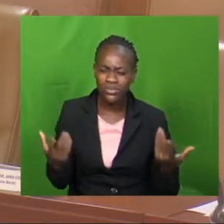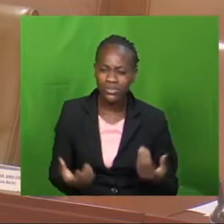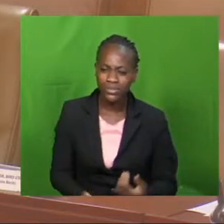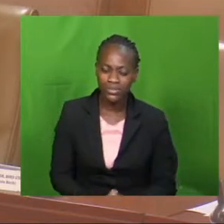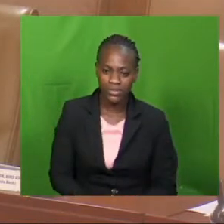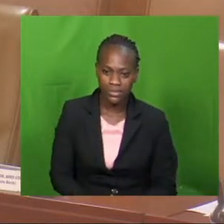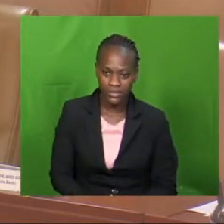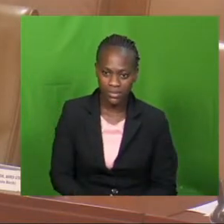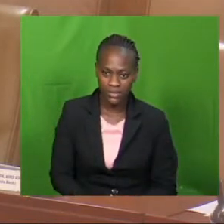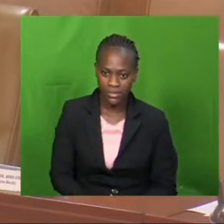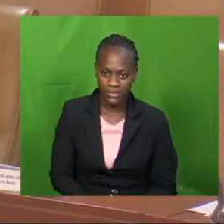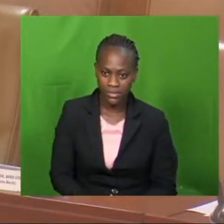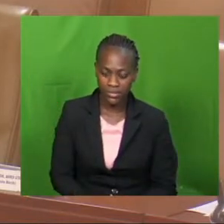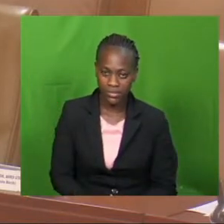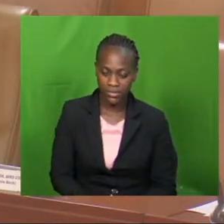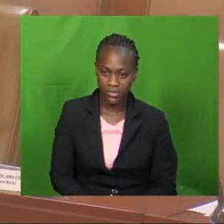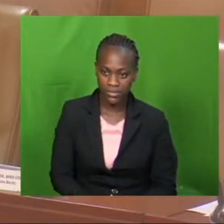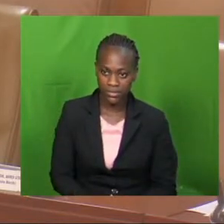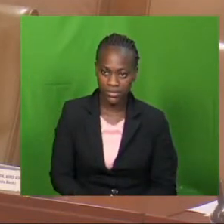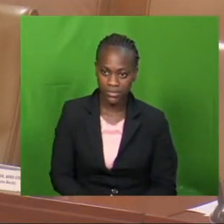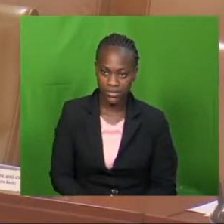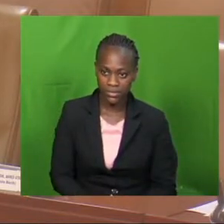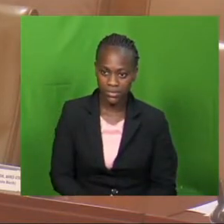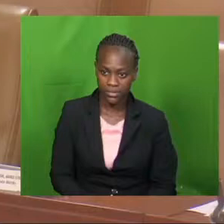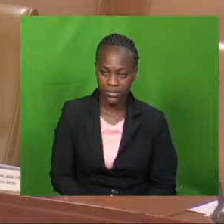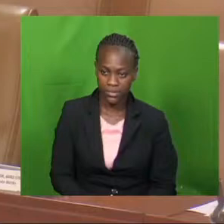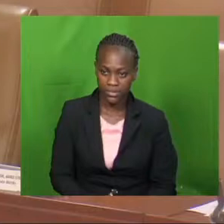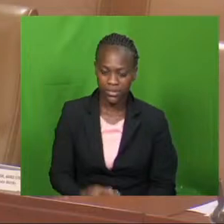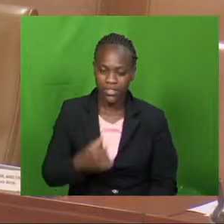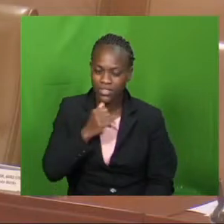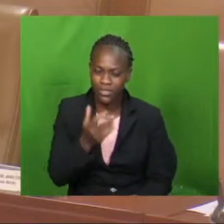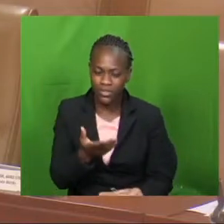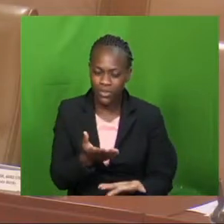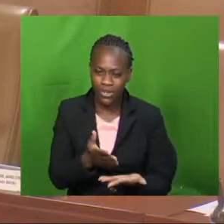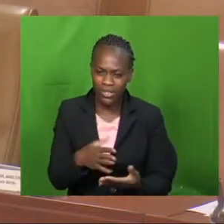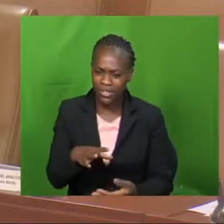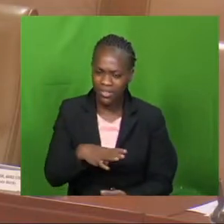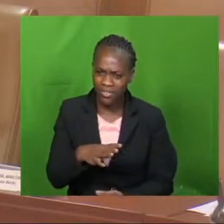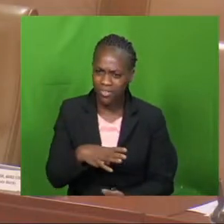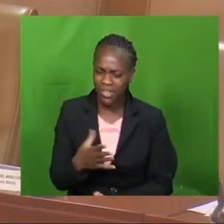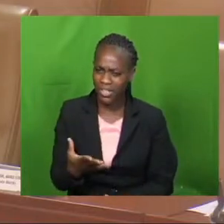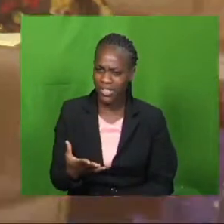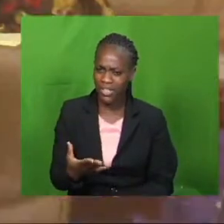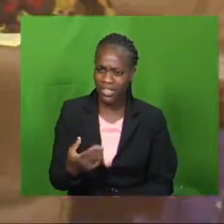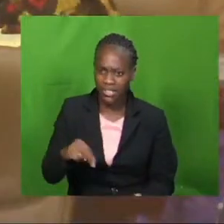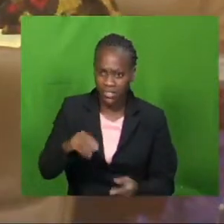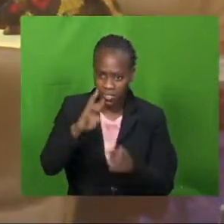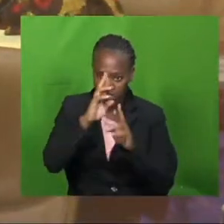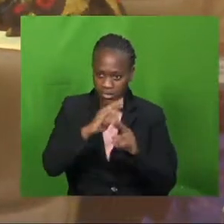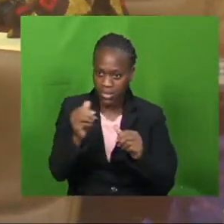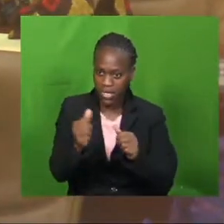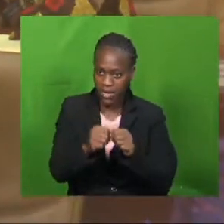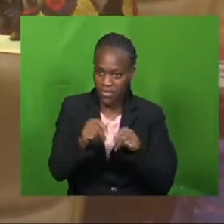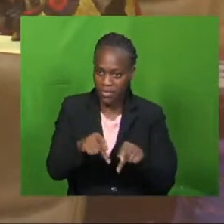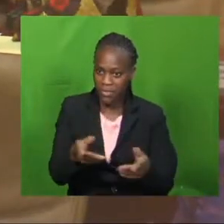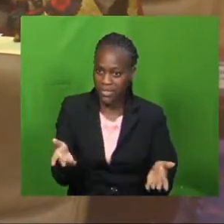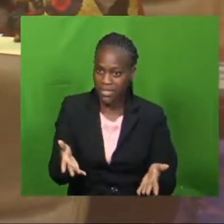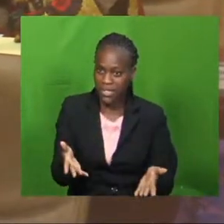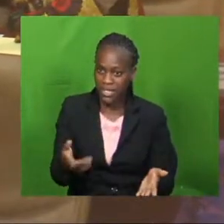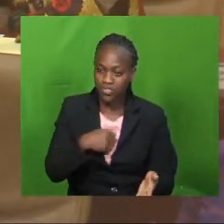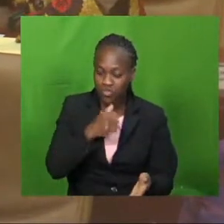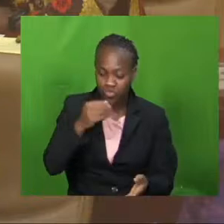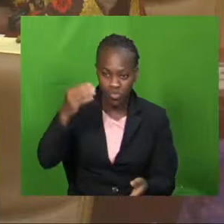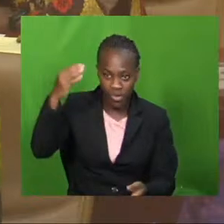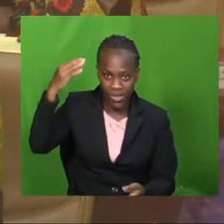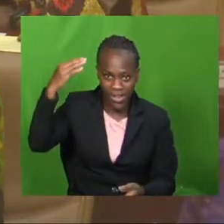in this house. It's unfair. You should respect colleague members. Mr. Speaker, are you headmaster of this house? Are you the headmaster? No, we are not like a